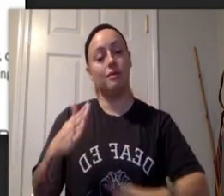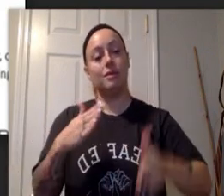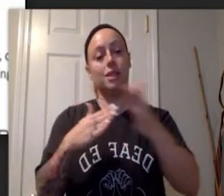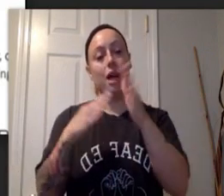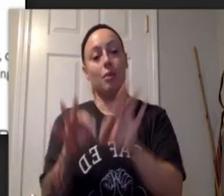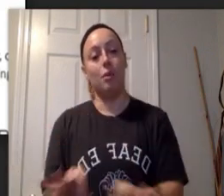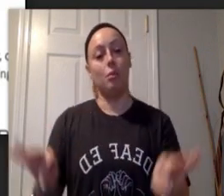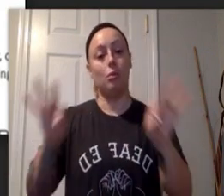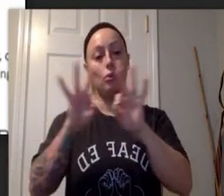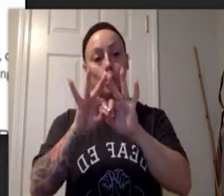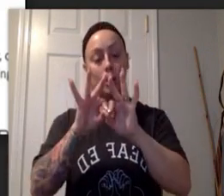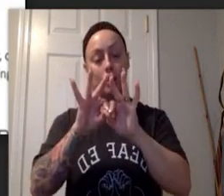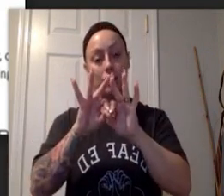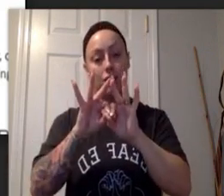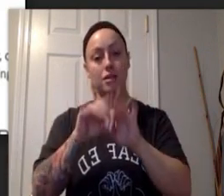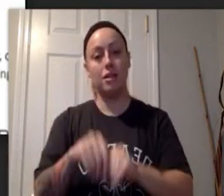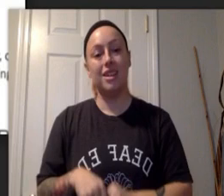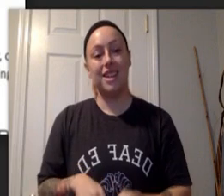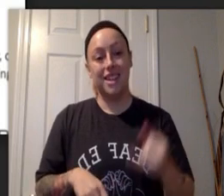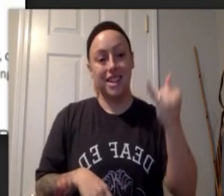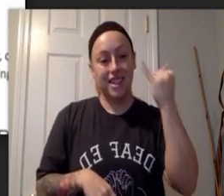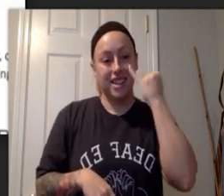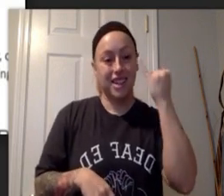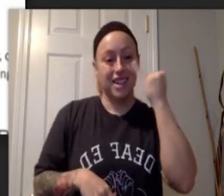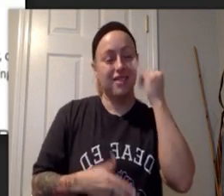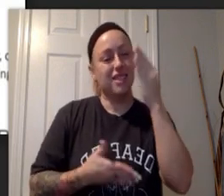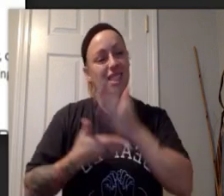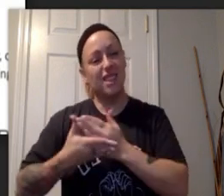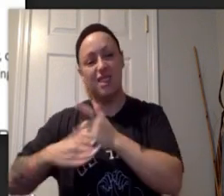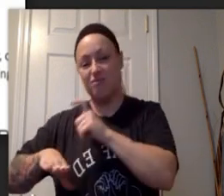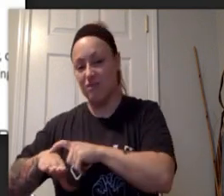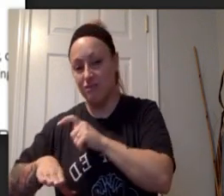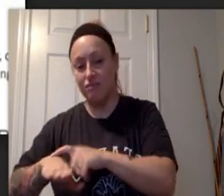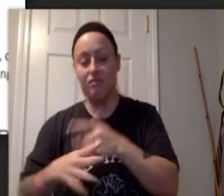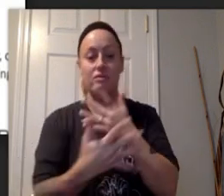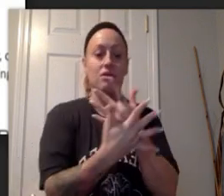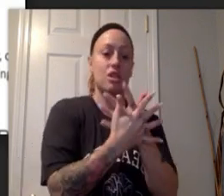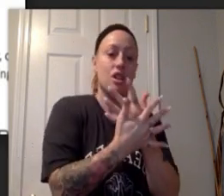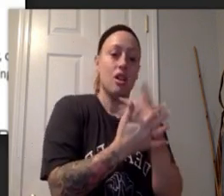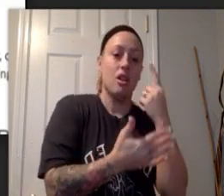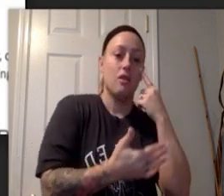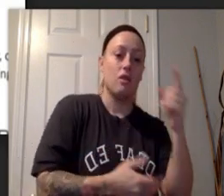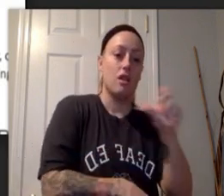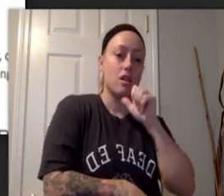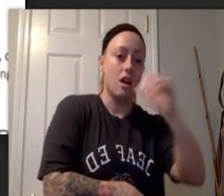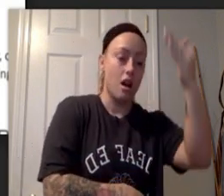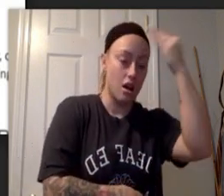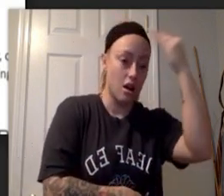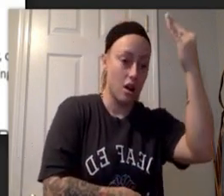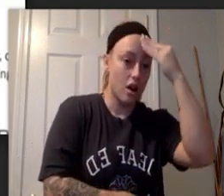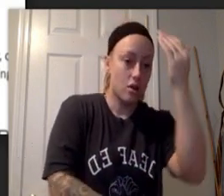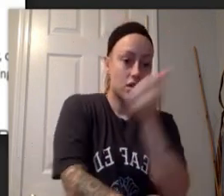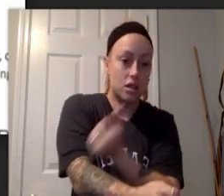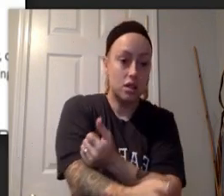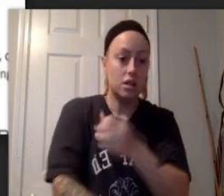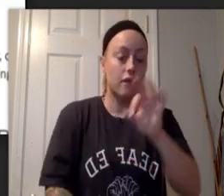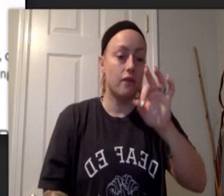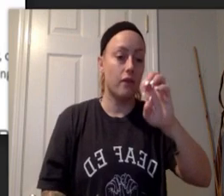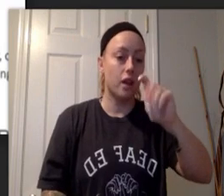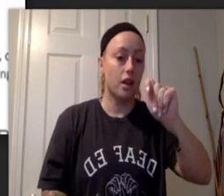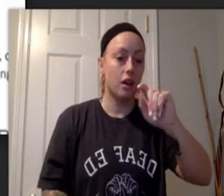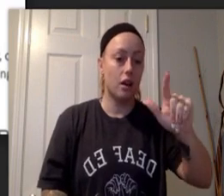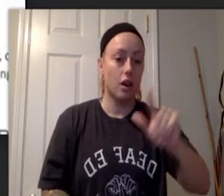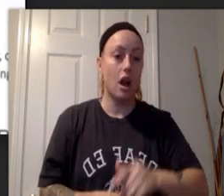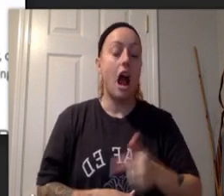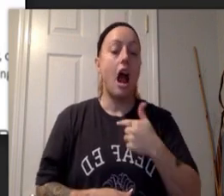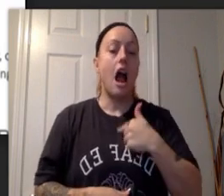important. Even if I had to spend some time in jail for an unknown substance, such as fentanyl being present, I